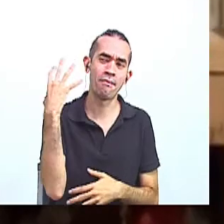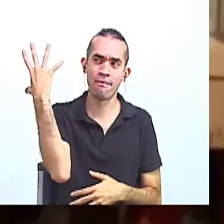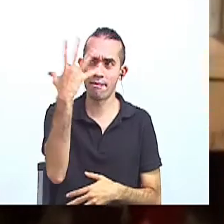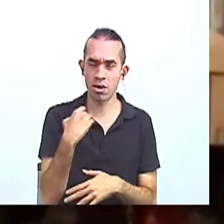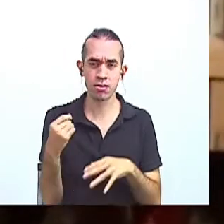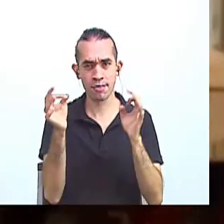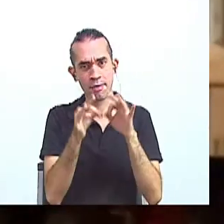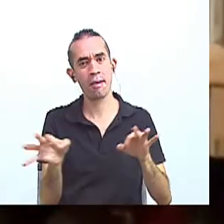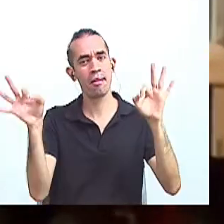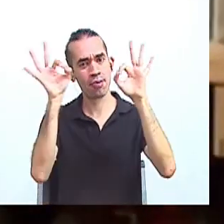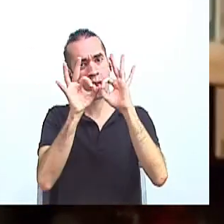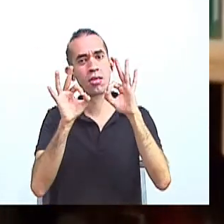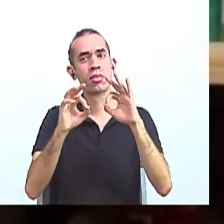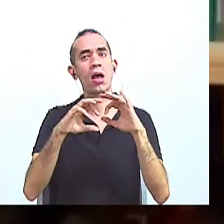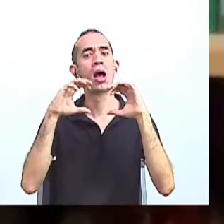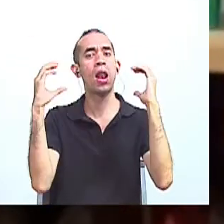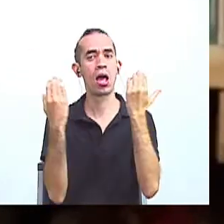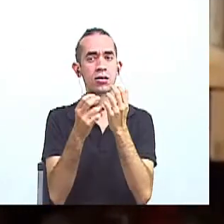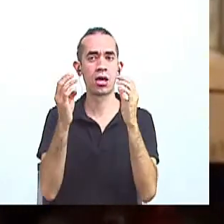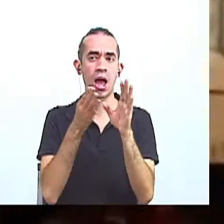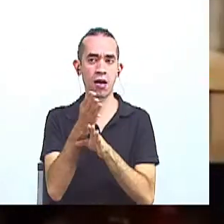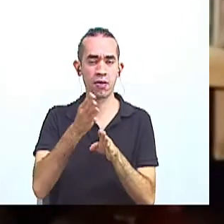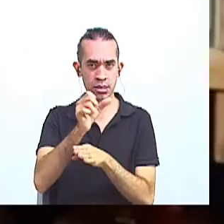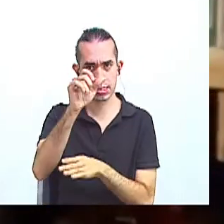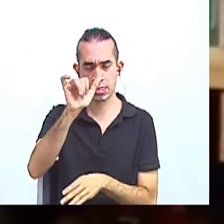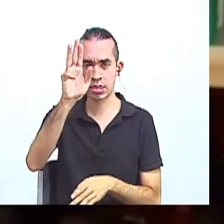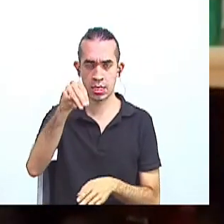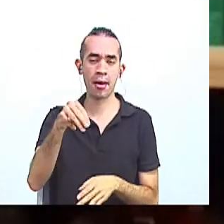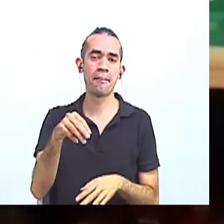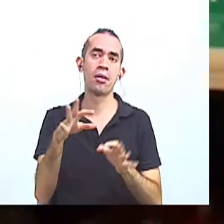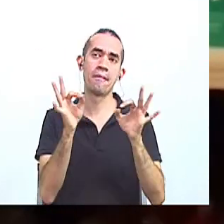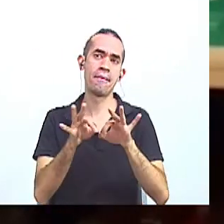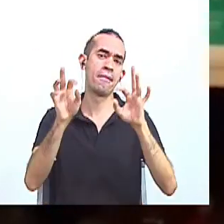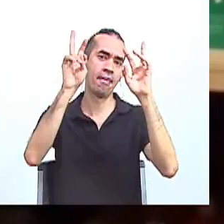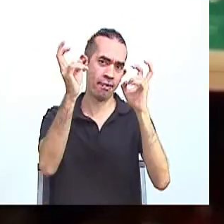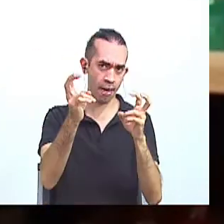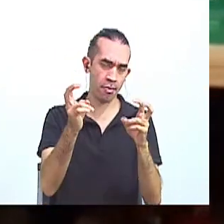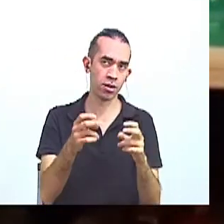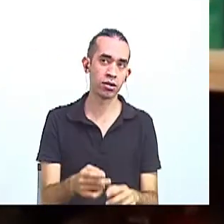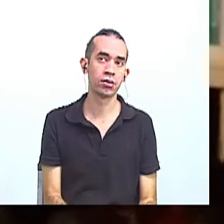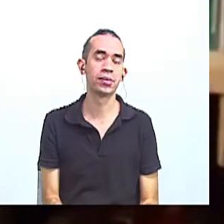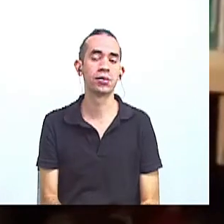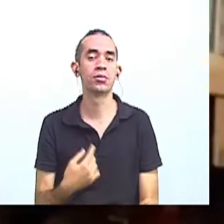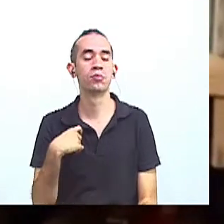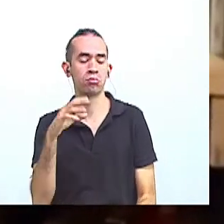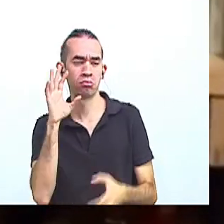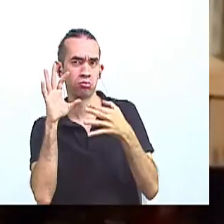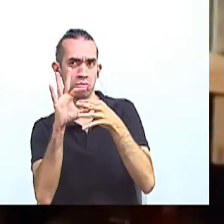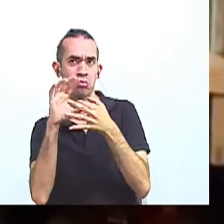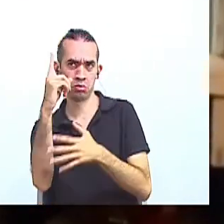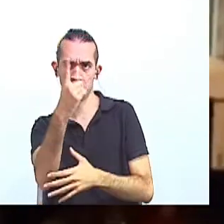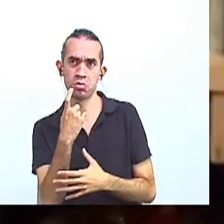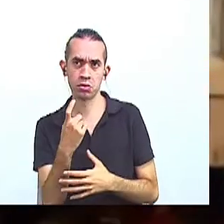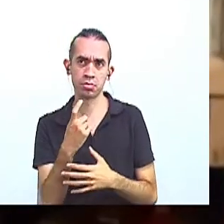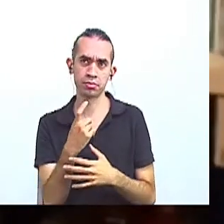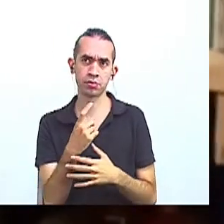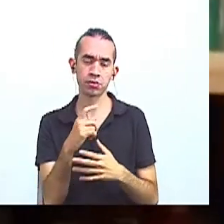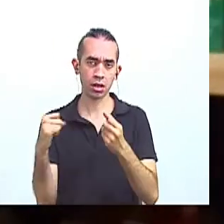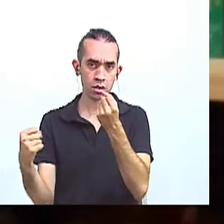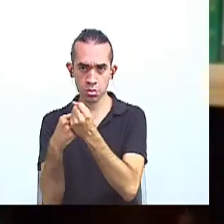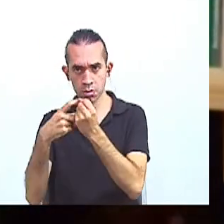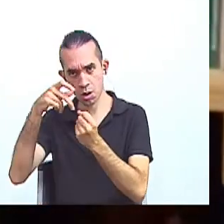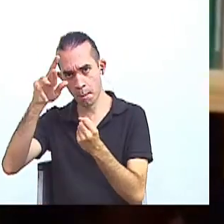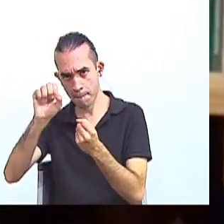important lesson on STEAM careers. And this is actually a very important topic today. And in regards to your question about the pros